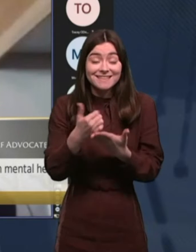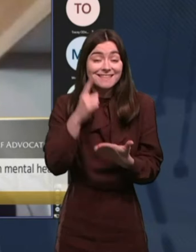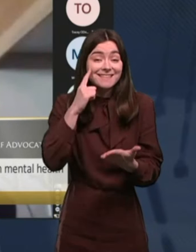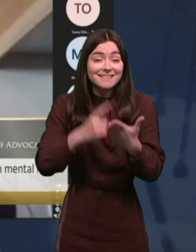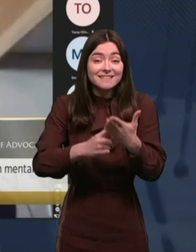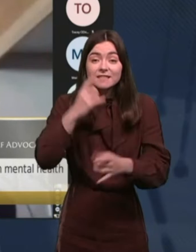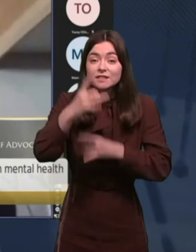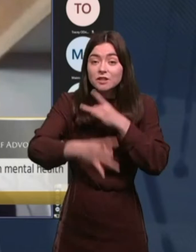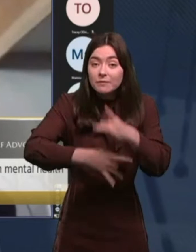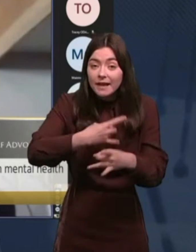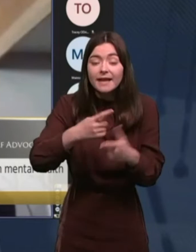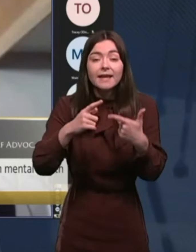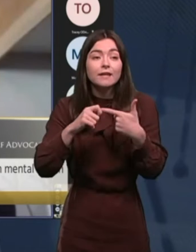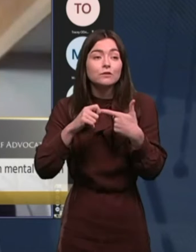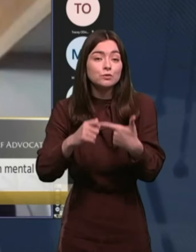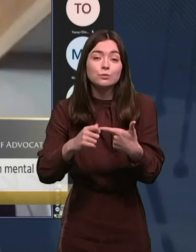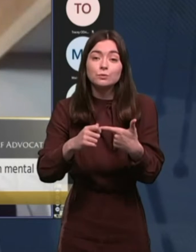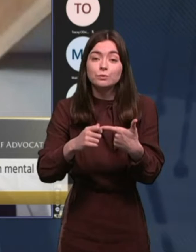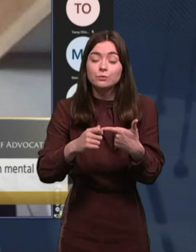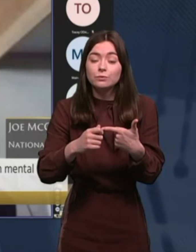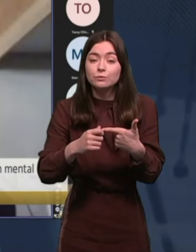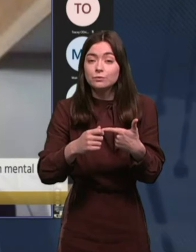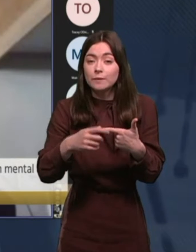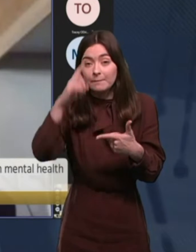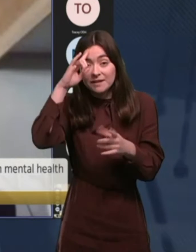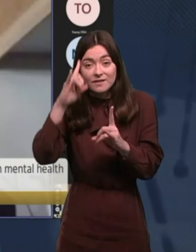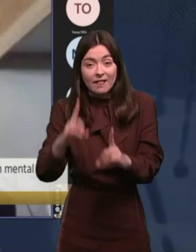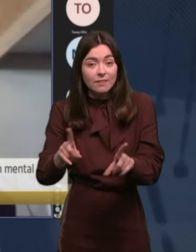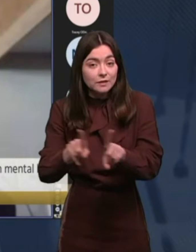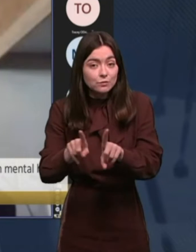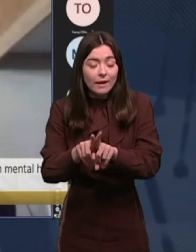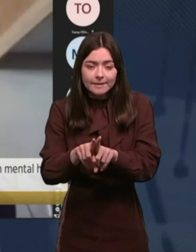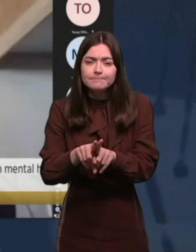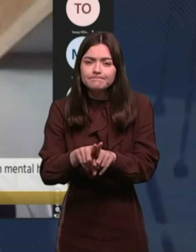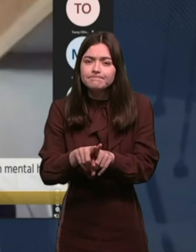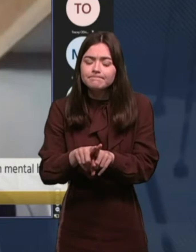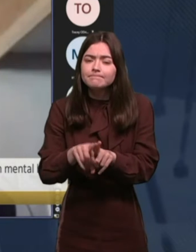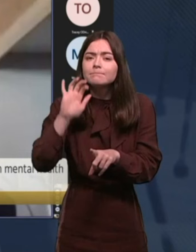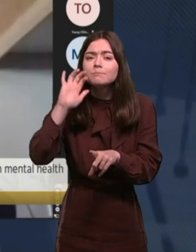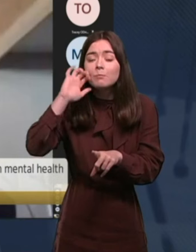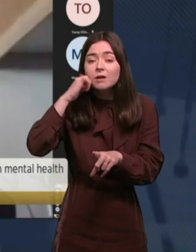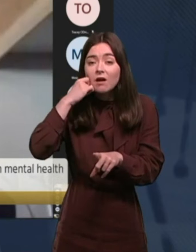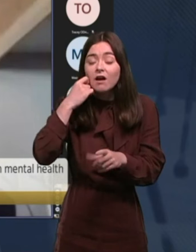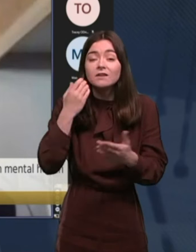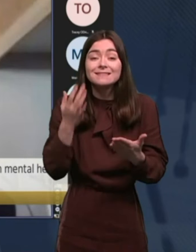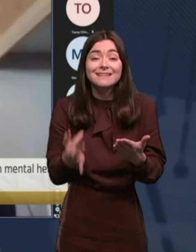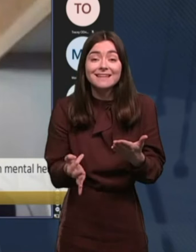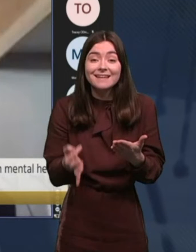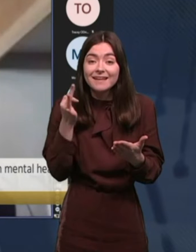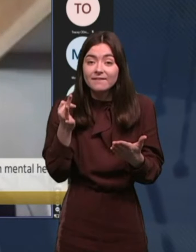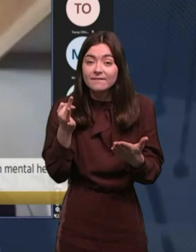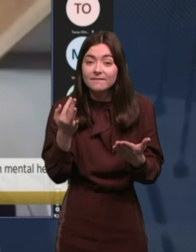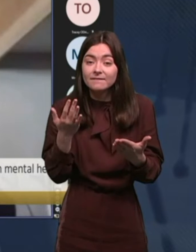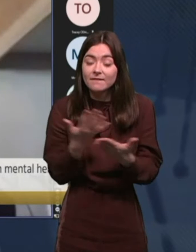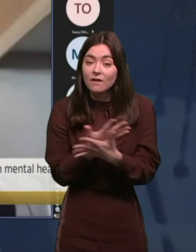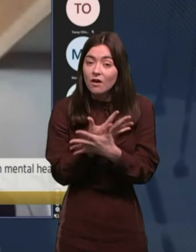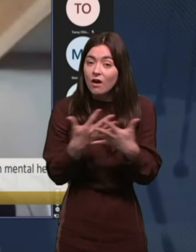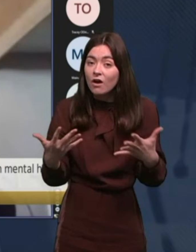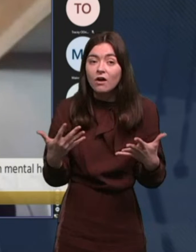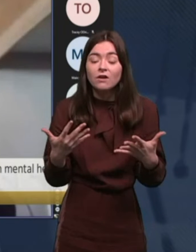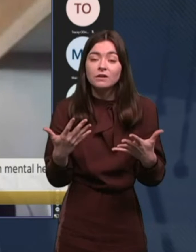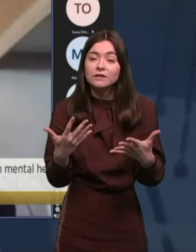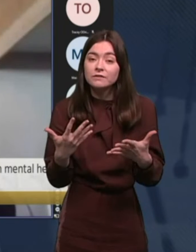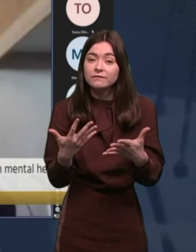making to the mental health as well, because if all of these things